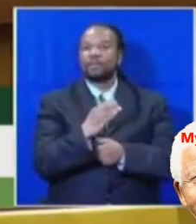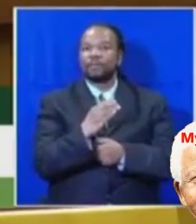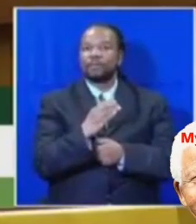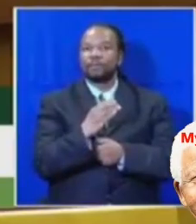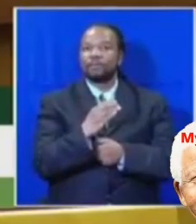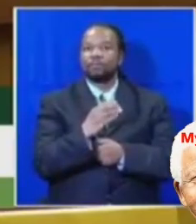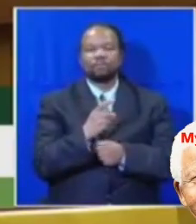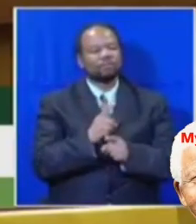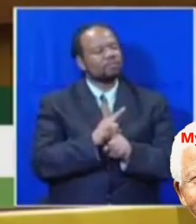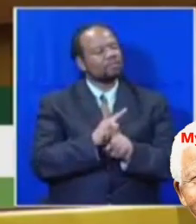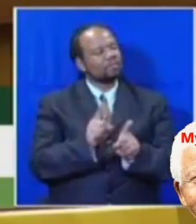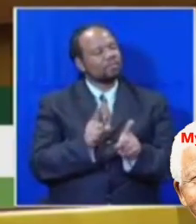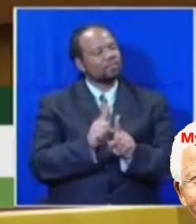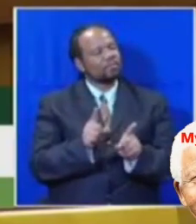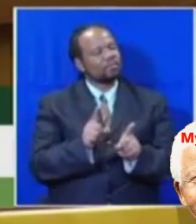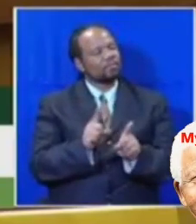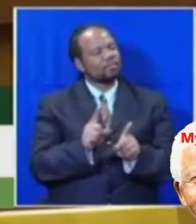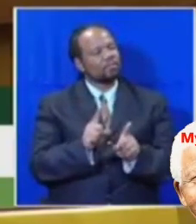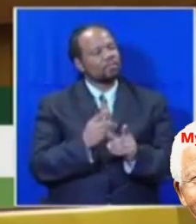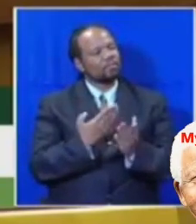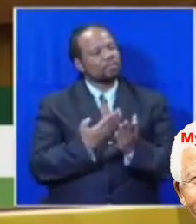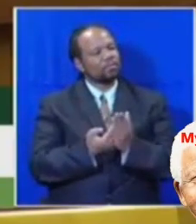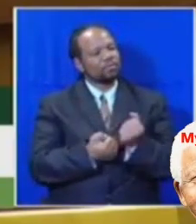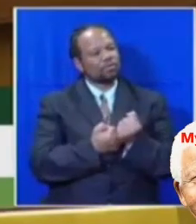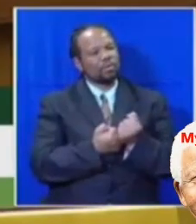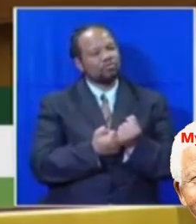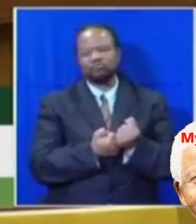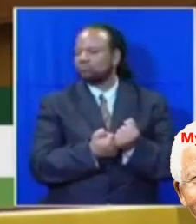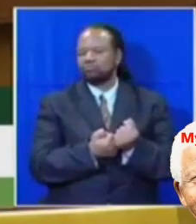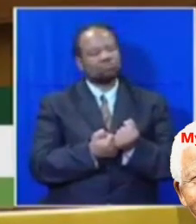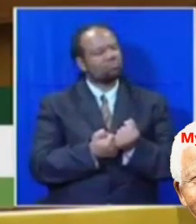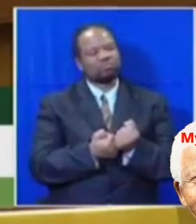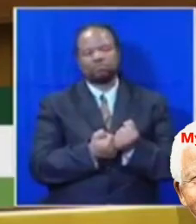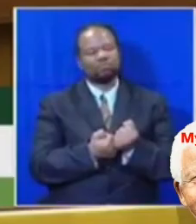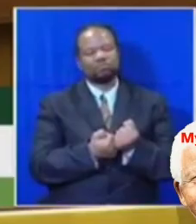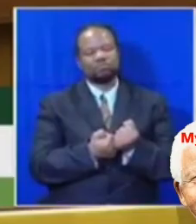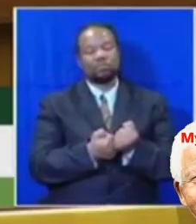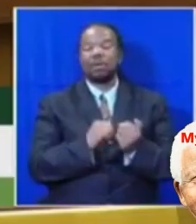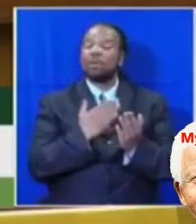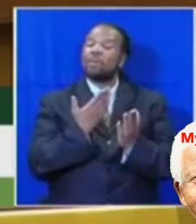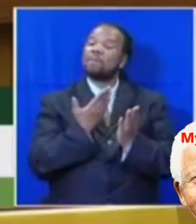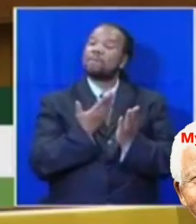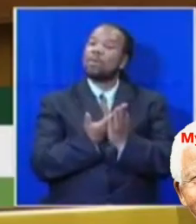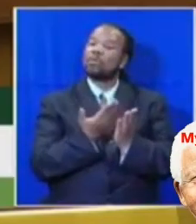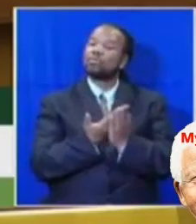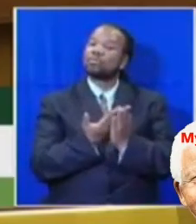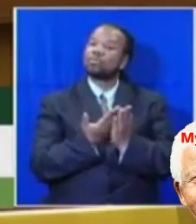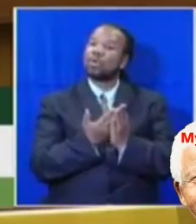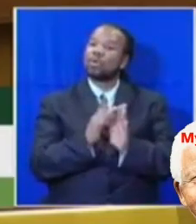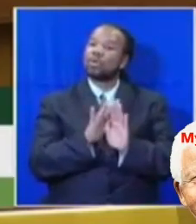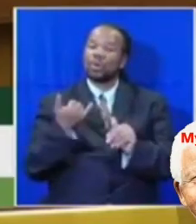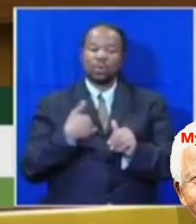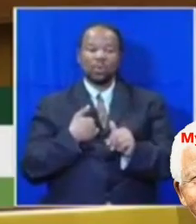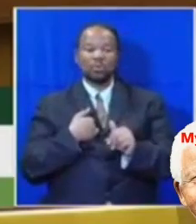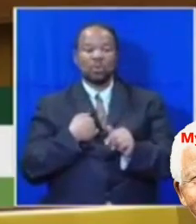will not support this motion. It is a motion aimed at discrediting the leadership of the African